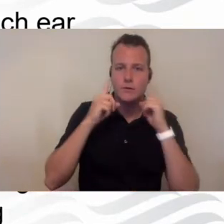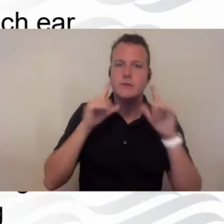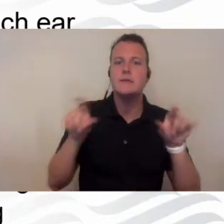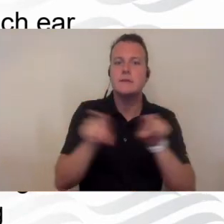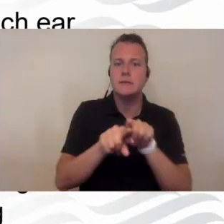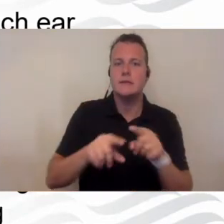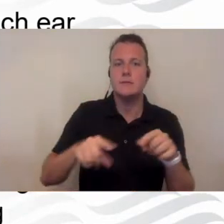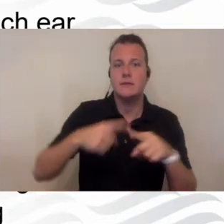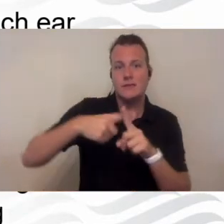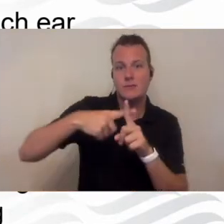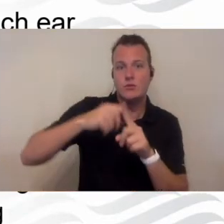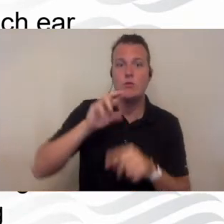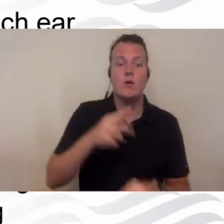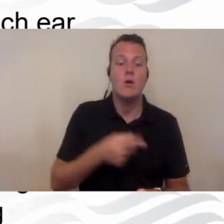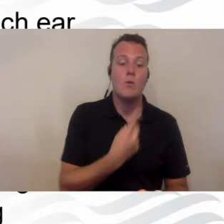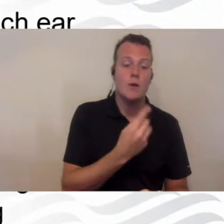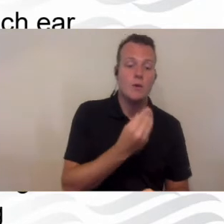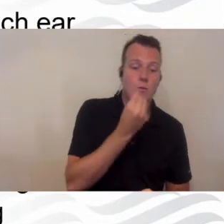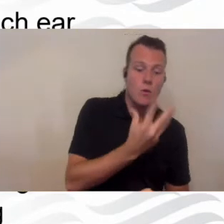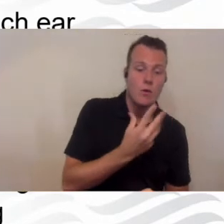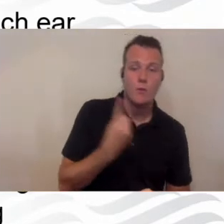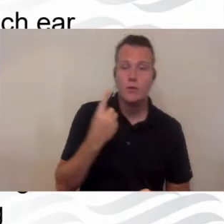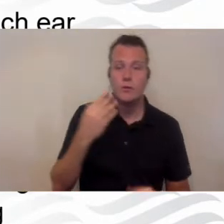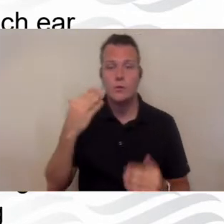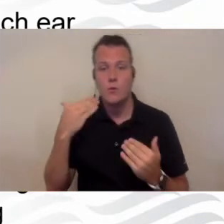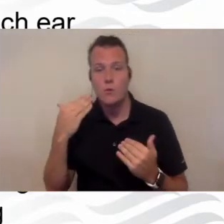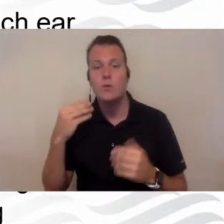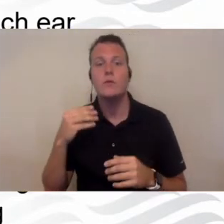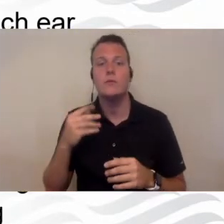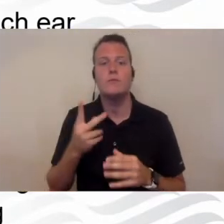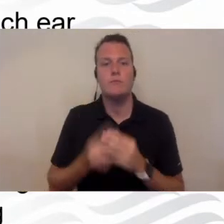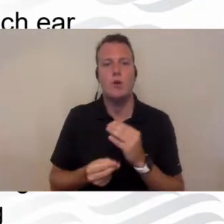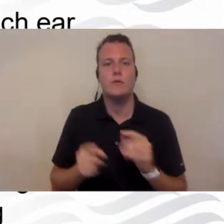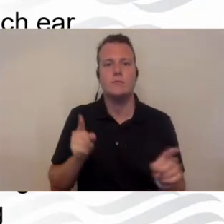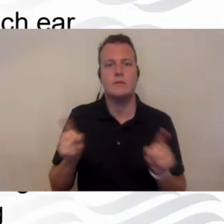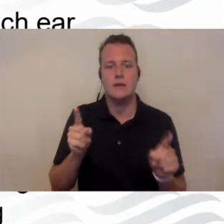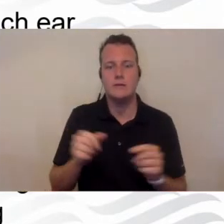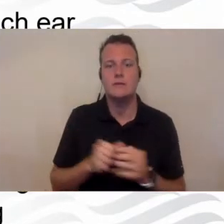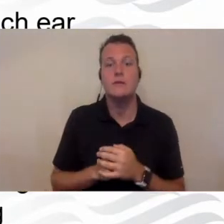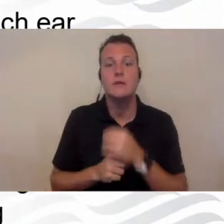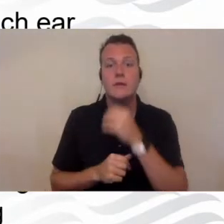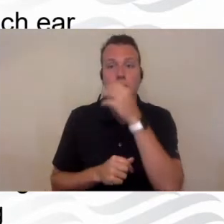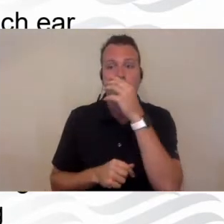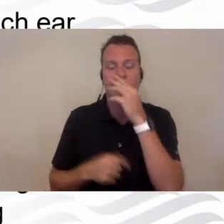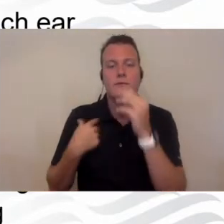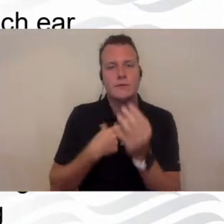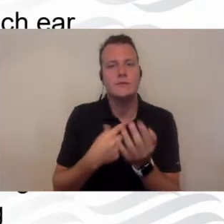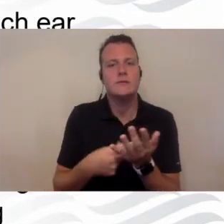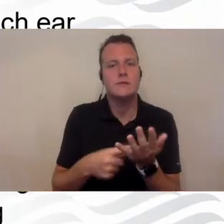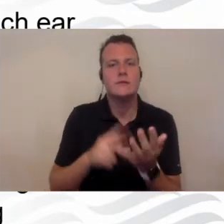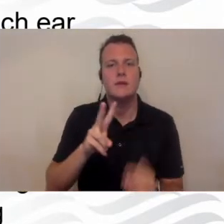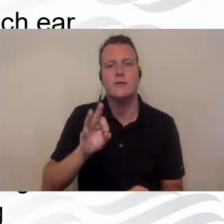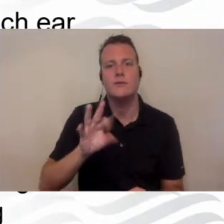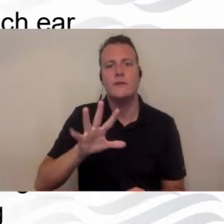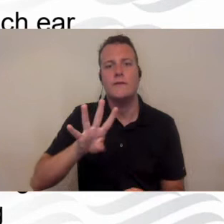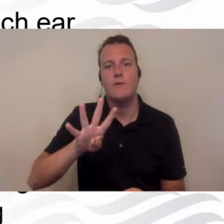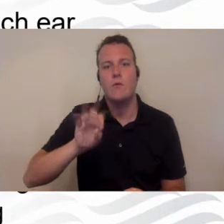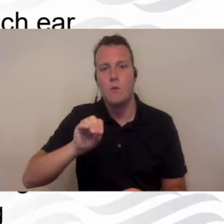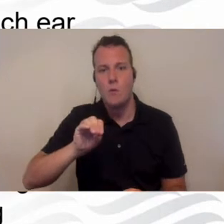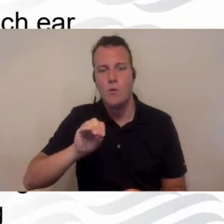or you get one warm, one cold on both sides. We already talked a little bit about 92540, which is a